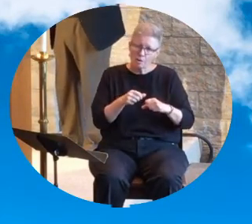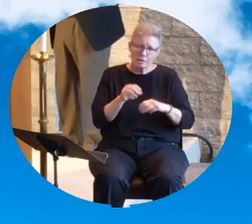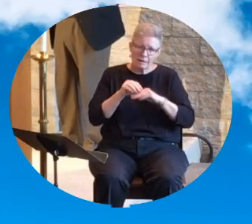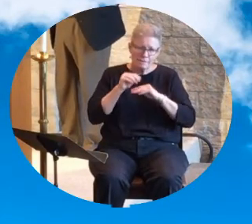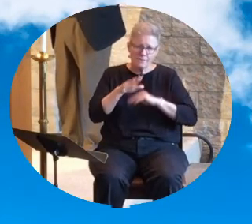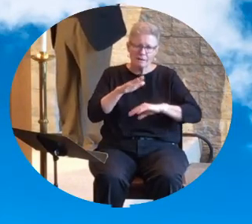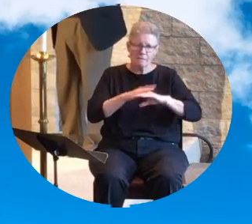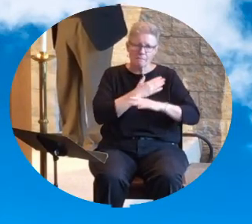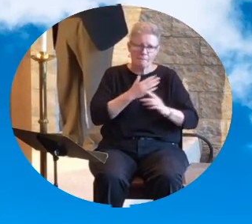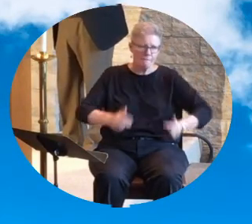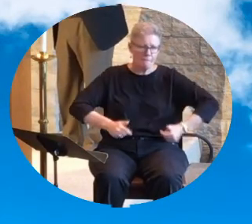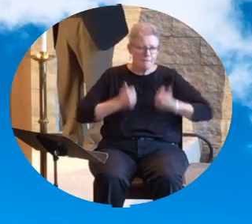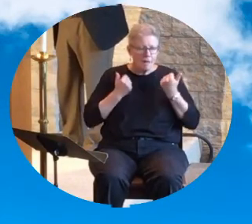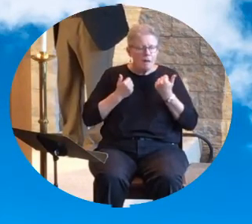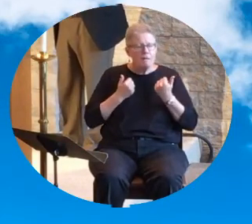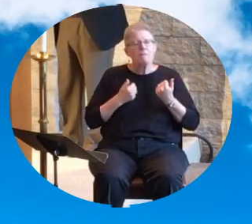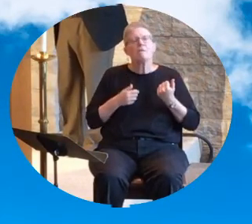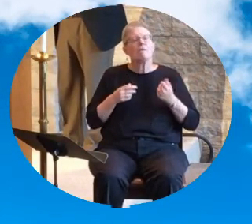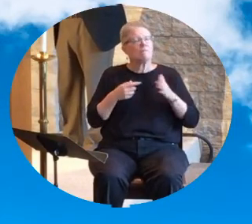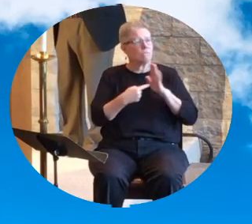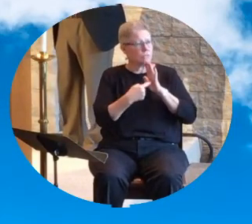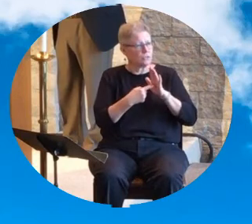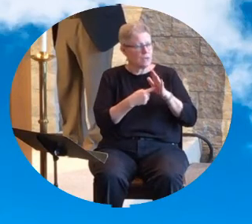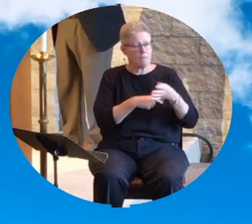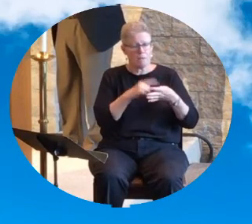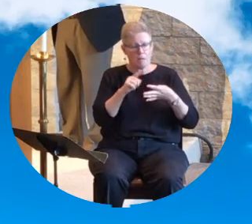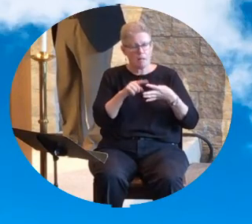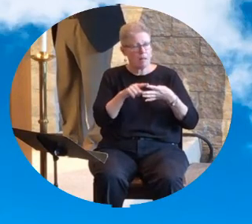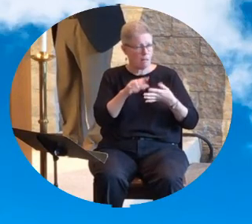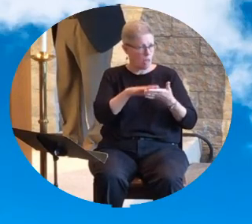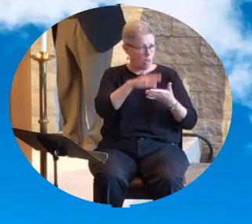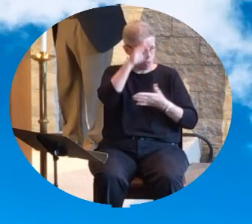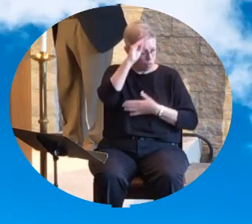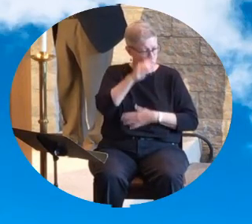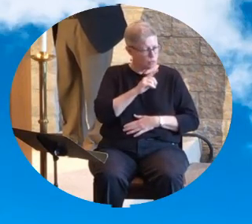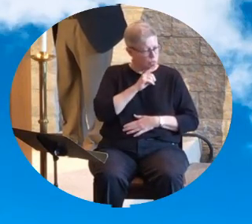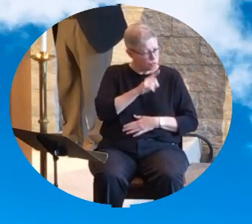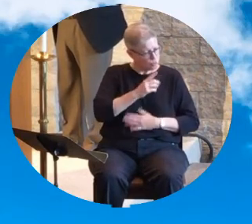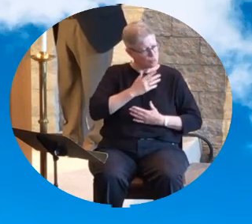Among them were learning the true joy and rewards of tithing,